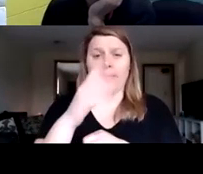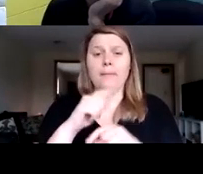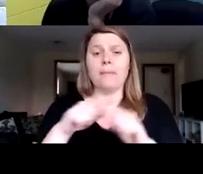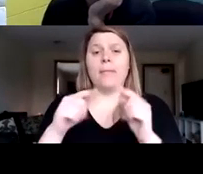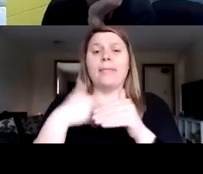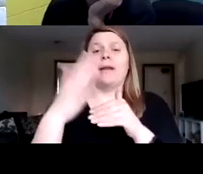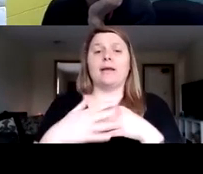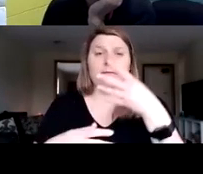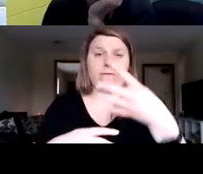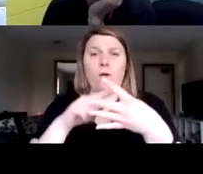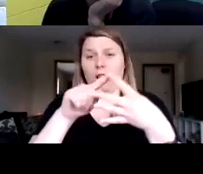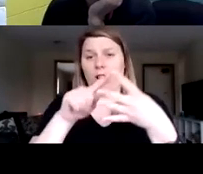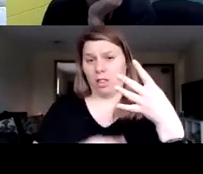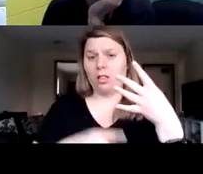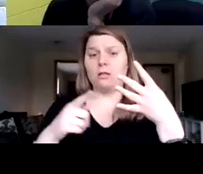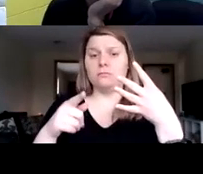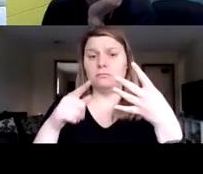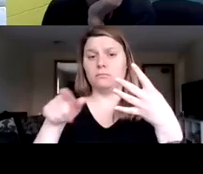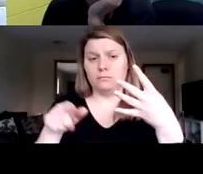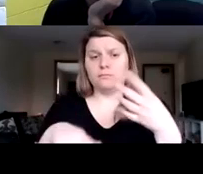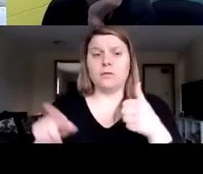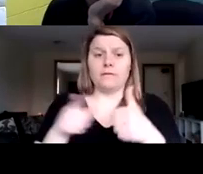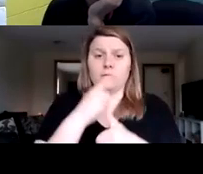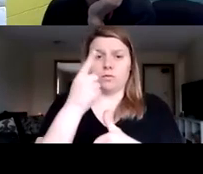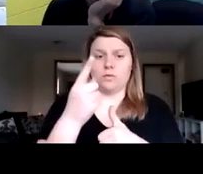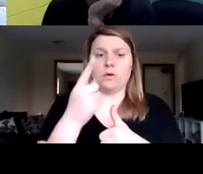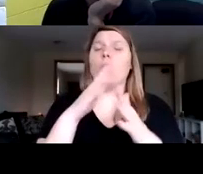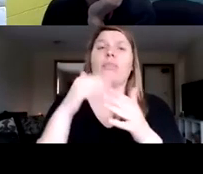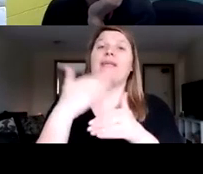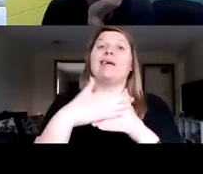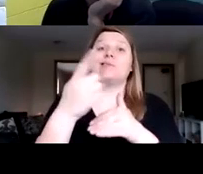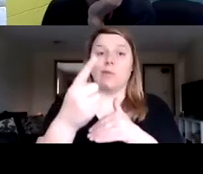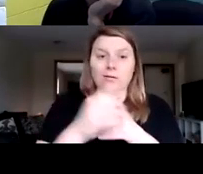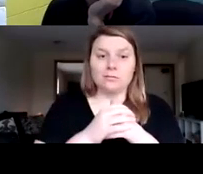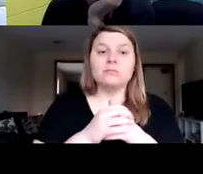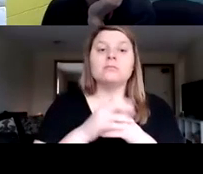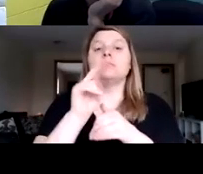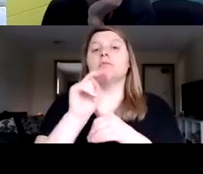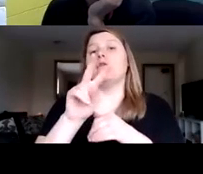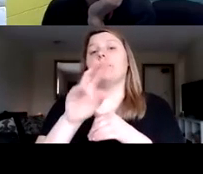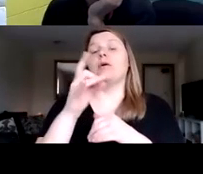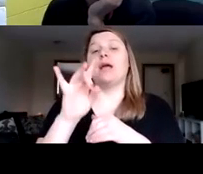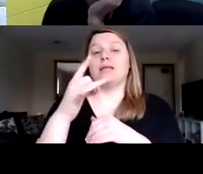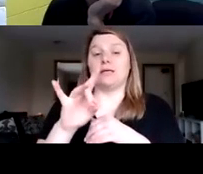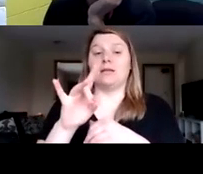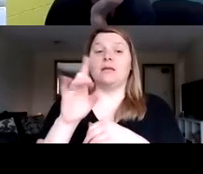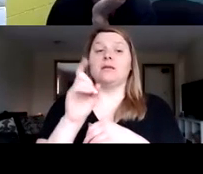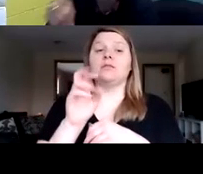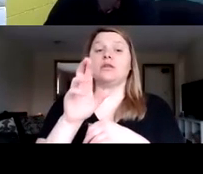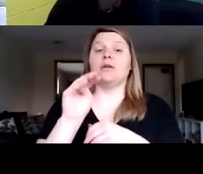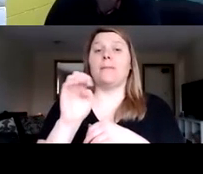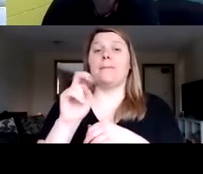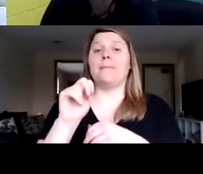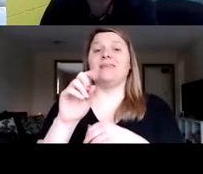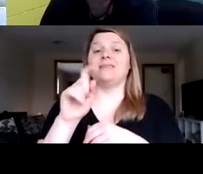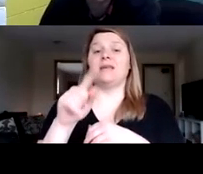in the series, the first one is, or the next one rather, is on November 18th by Dr. Mendez, and that will be